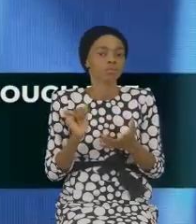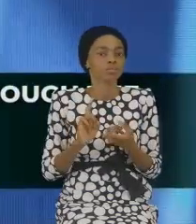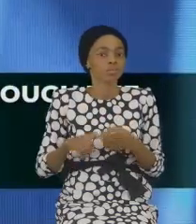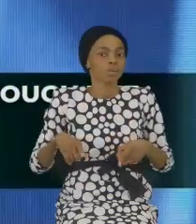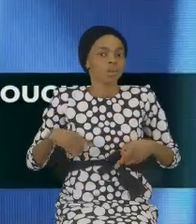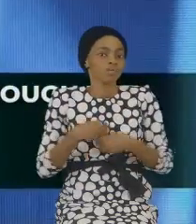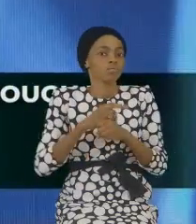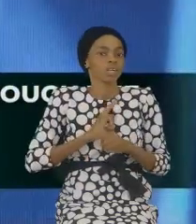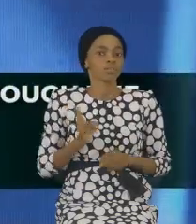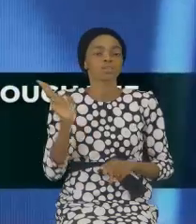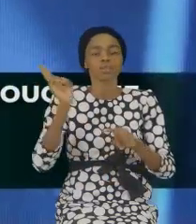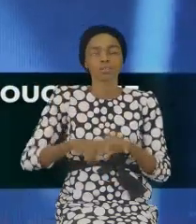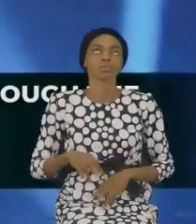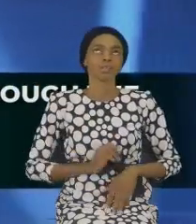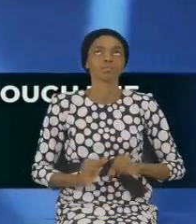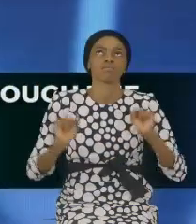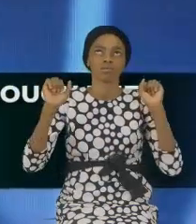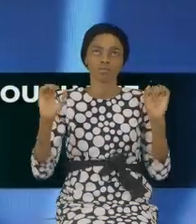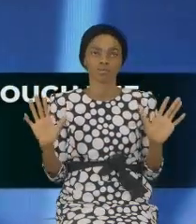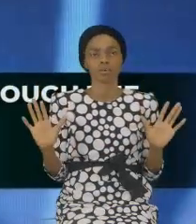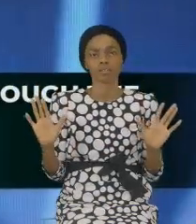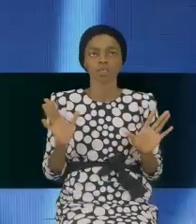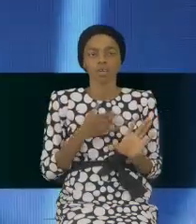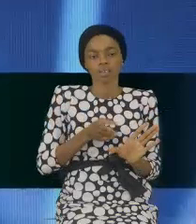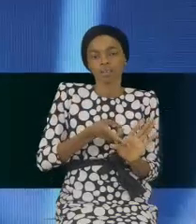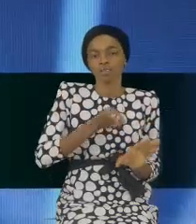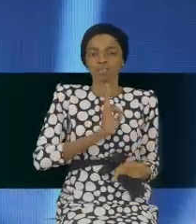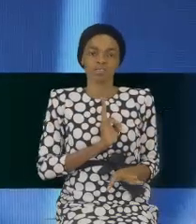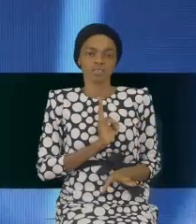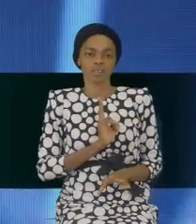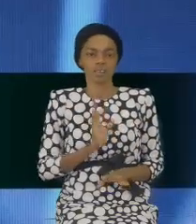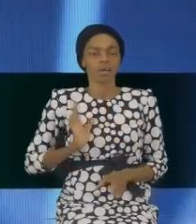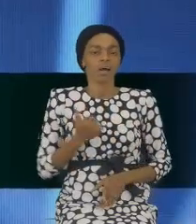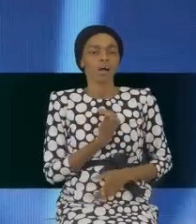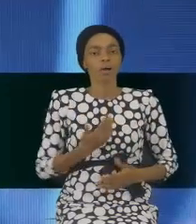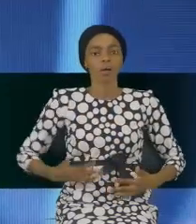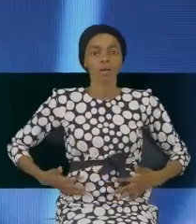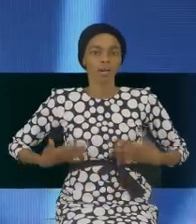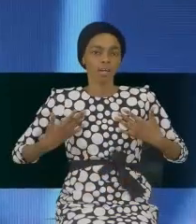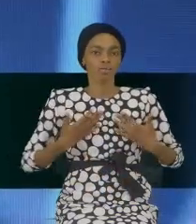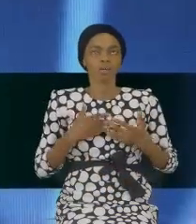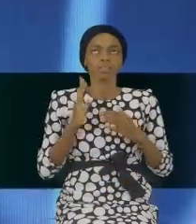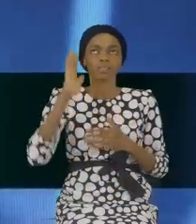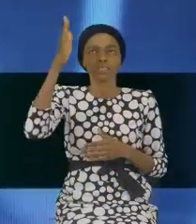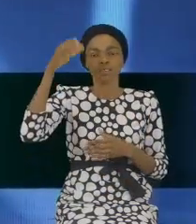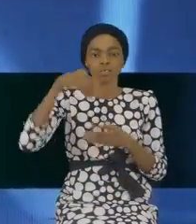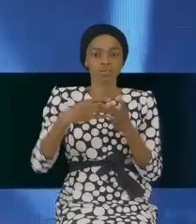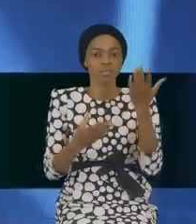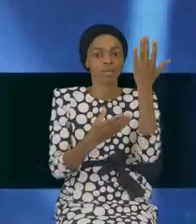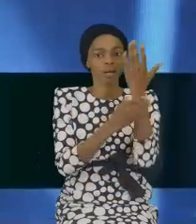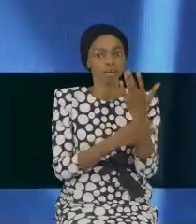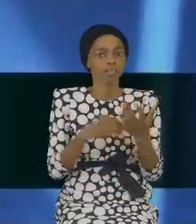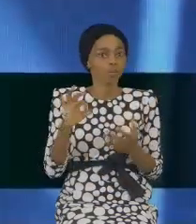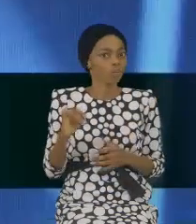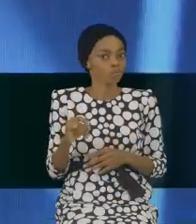to make us give up and to make us resign our life, our destiny into the hands of the